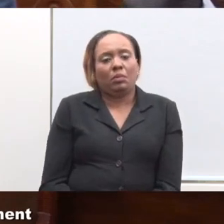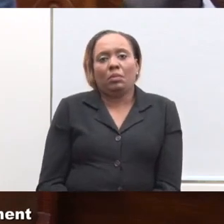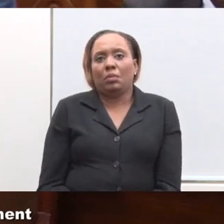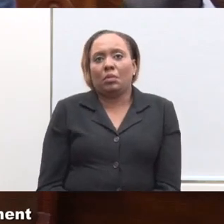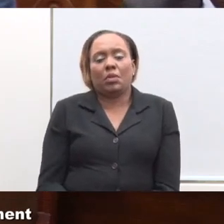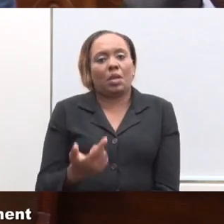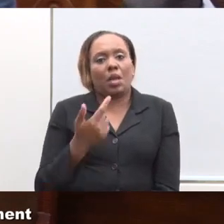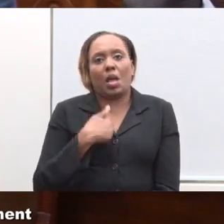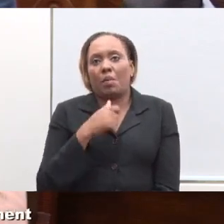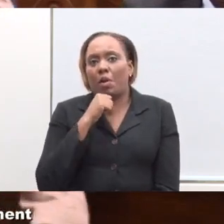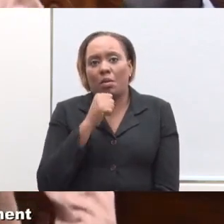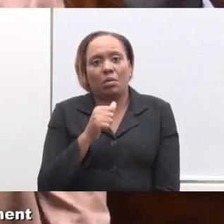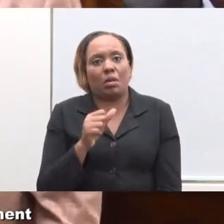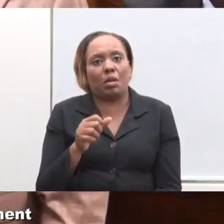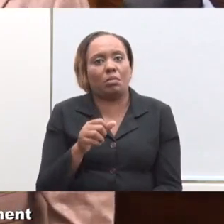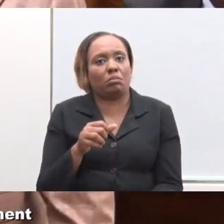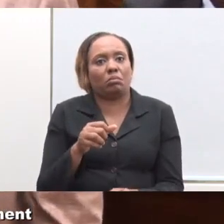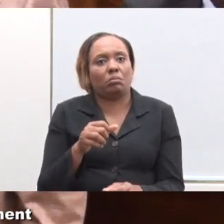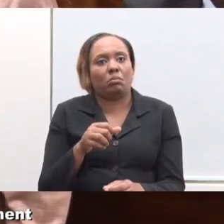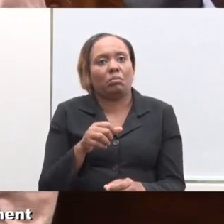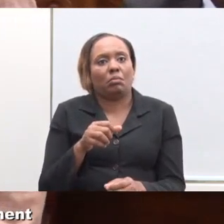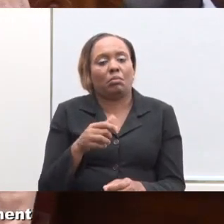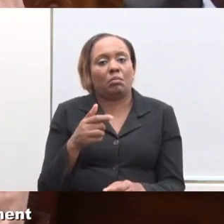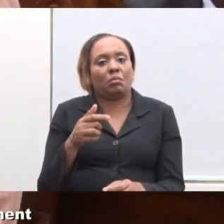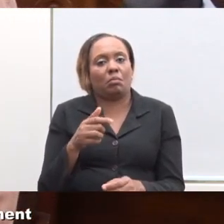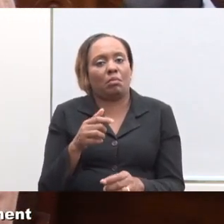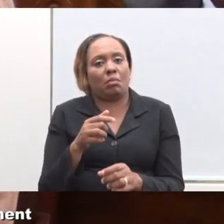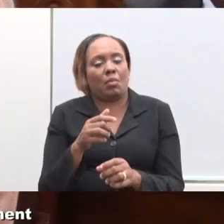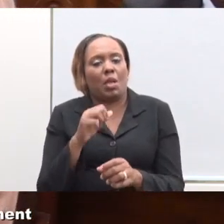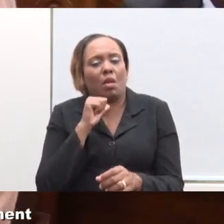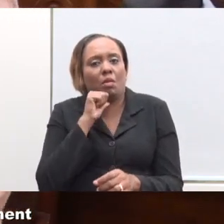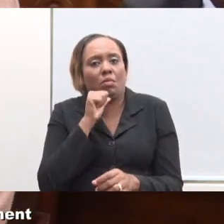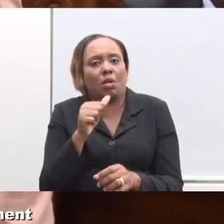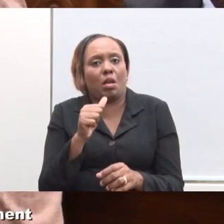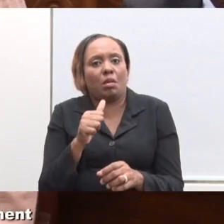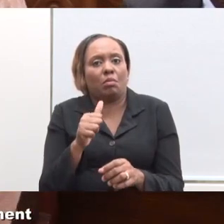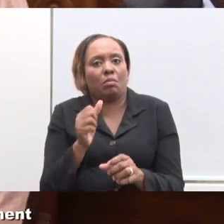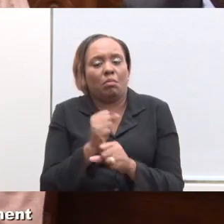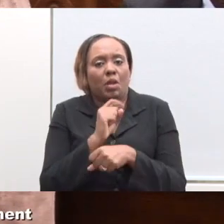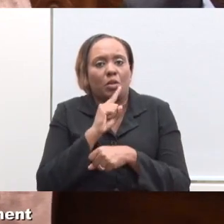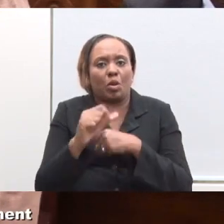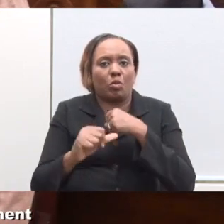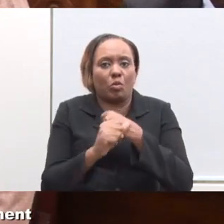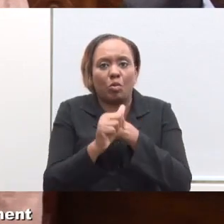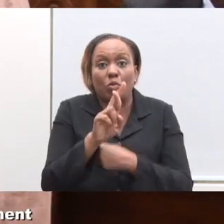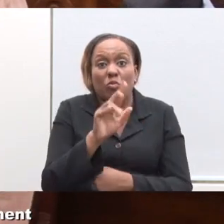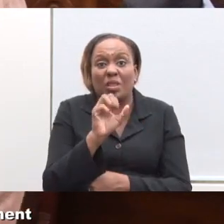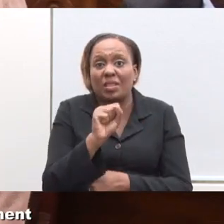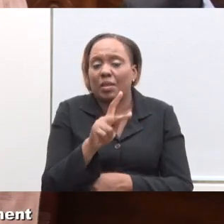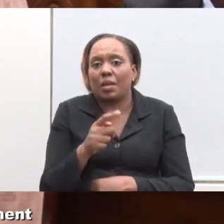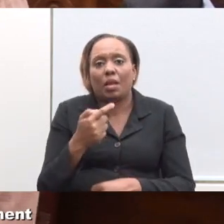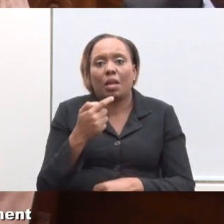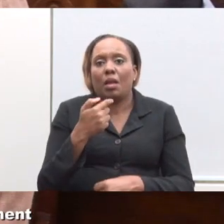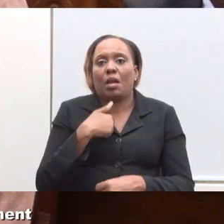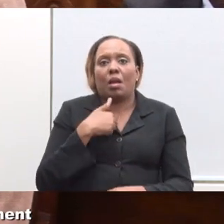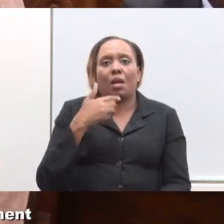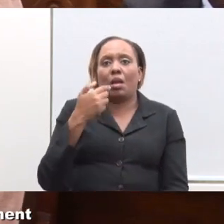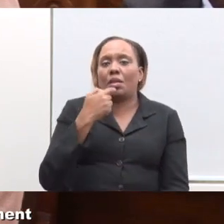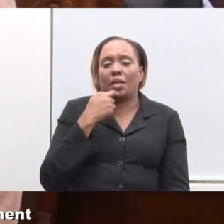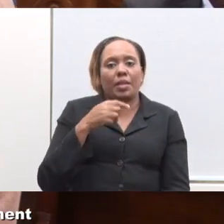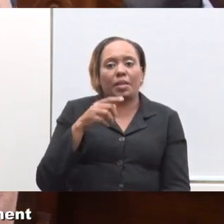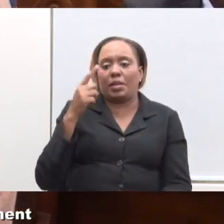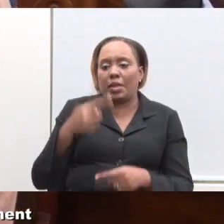risk. And that is why I said to the chairman of the port, no shore leave when I realized that people were coming off.